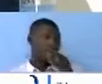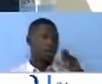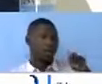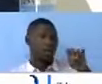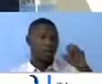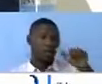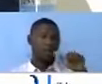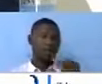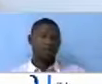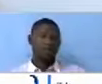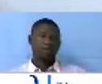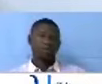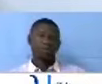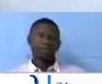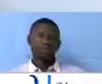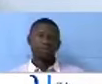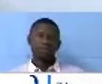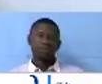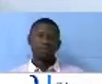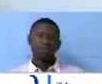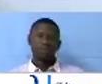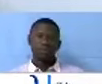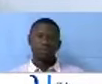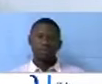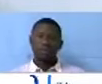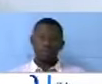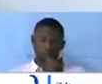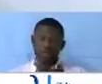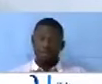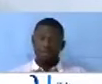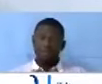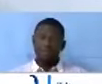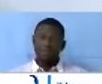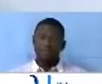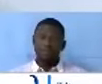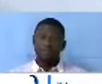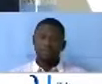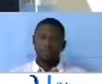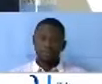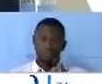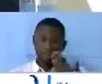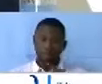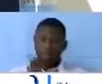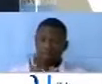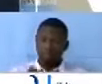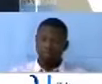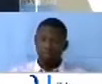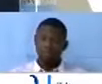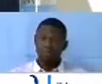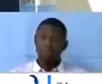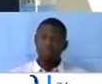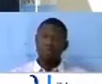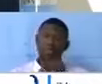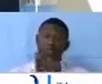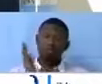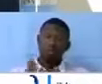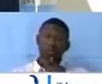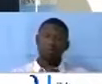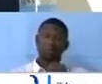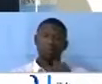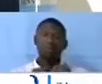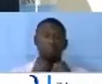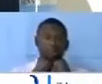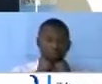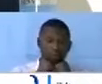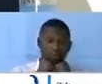défé fofu NIA. Of course. Give me examples. Jox ñu ben. Yusuf Sana Sabali was headed by, is it something